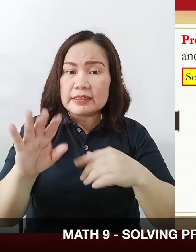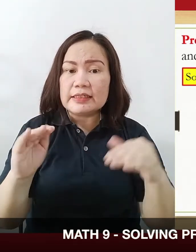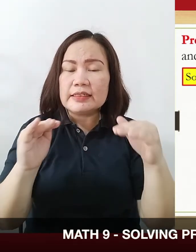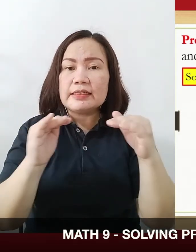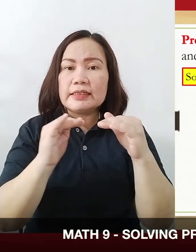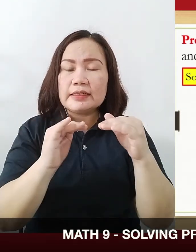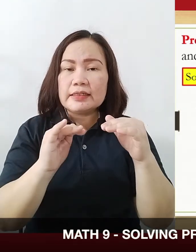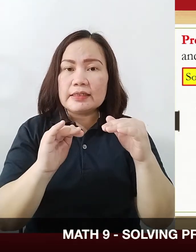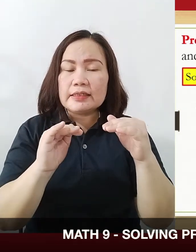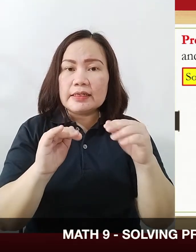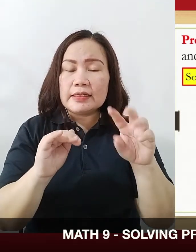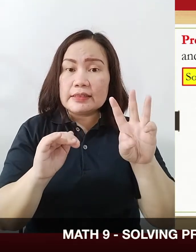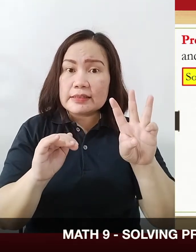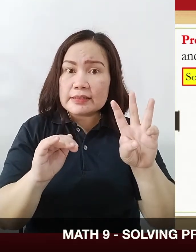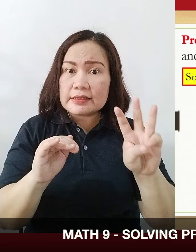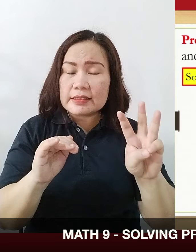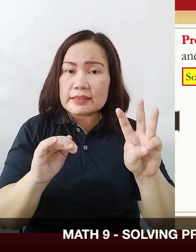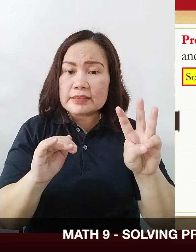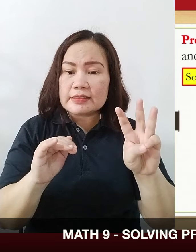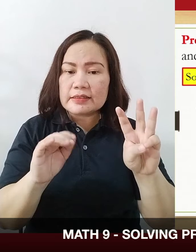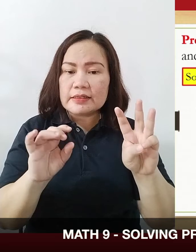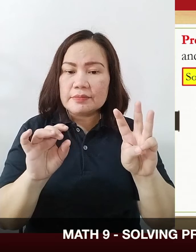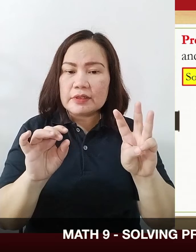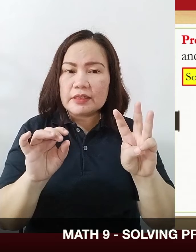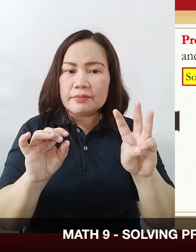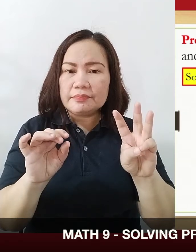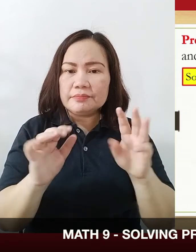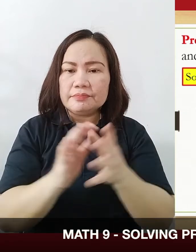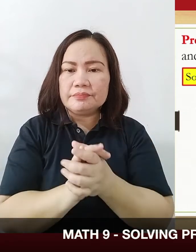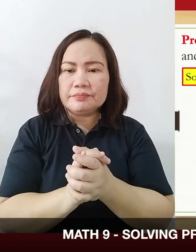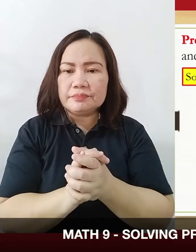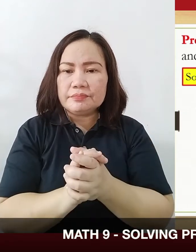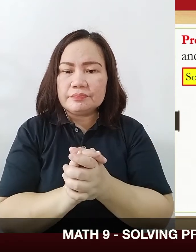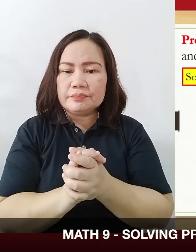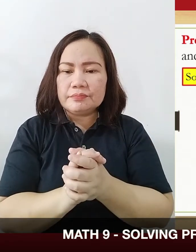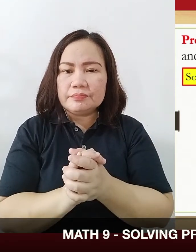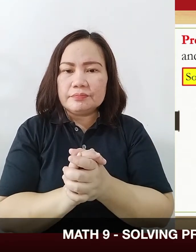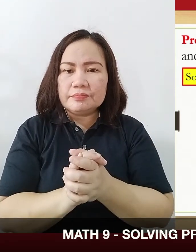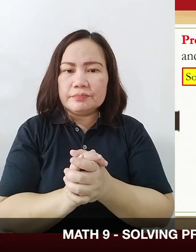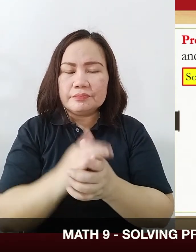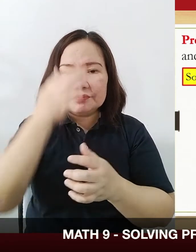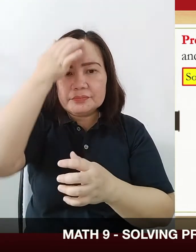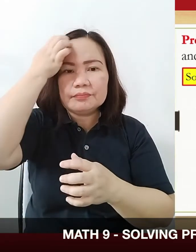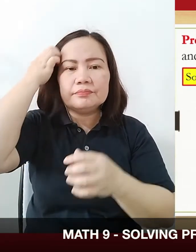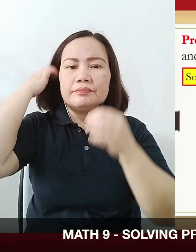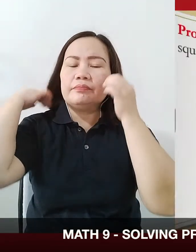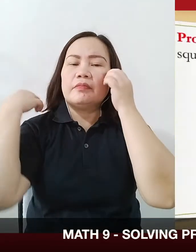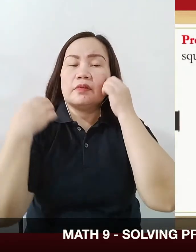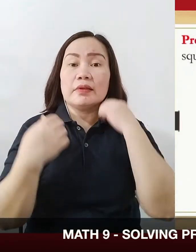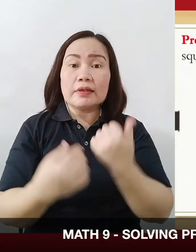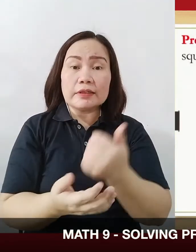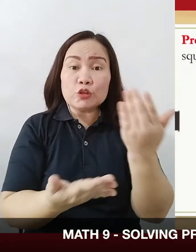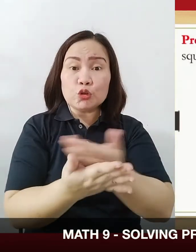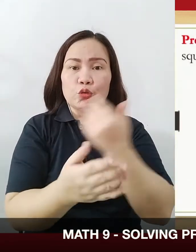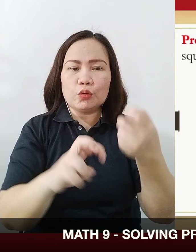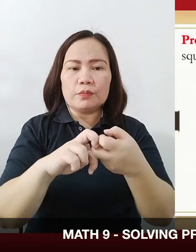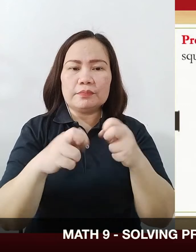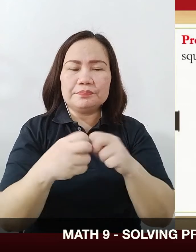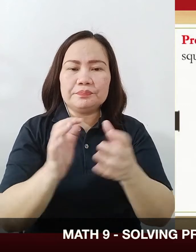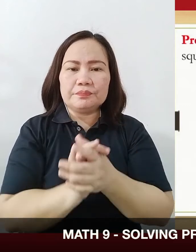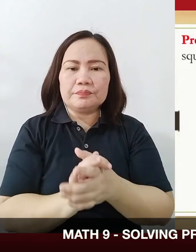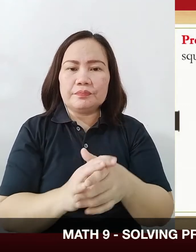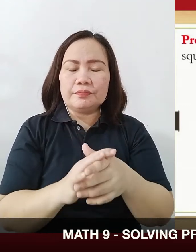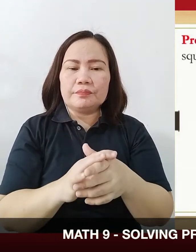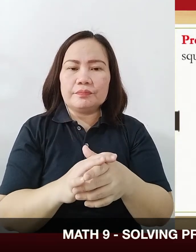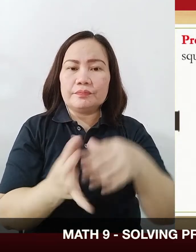says that our solution is true in the given problem. Okay, another. So,